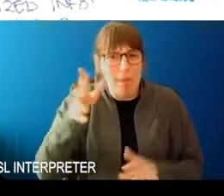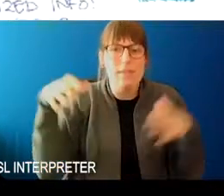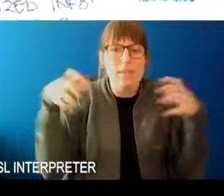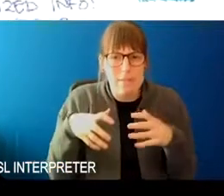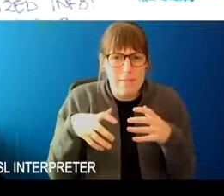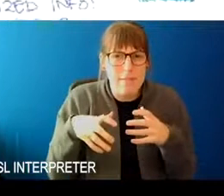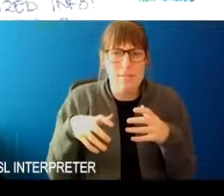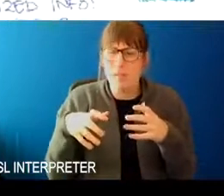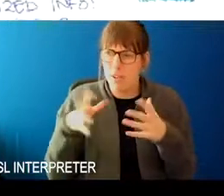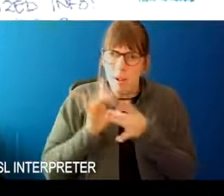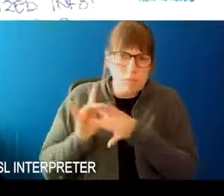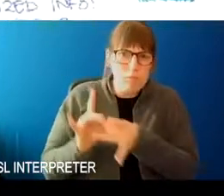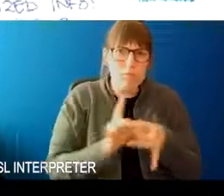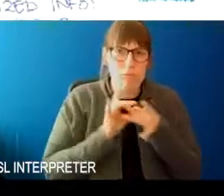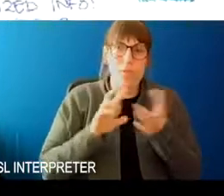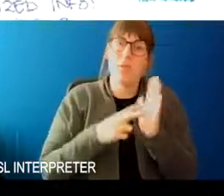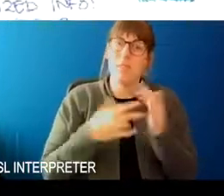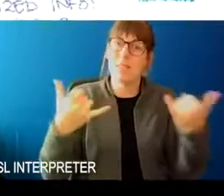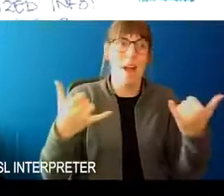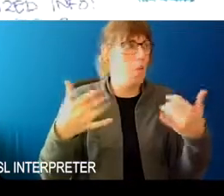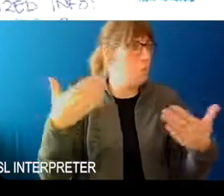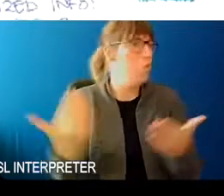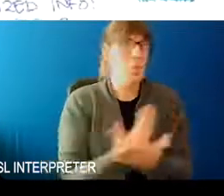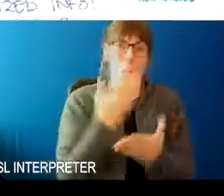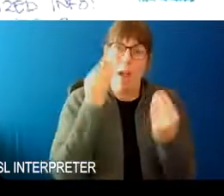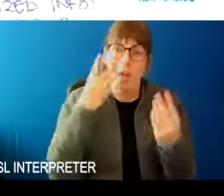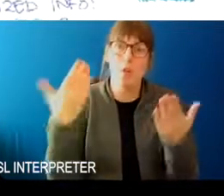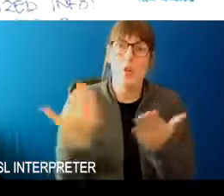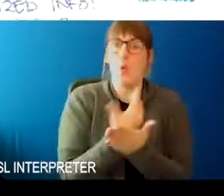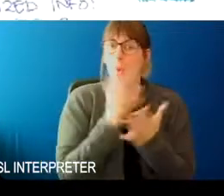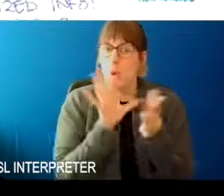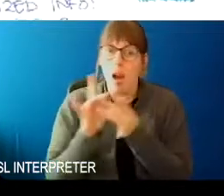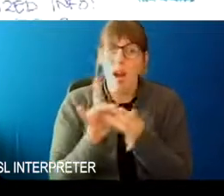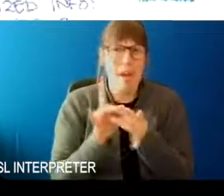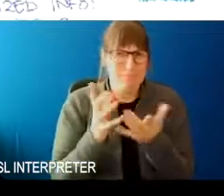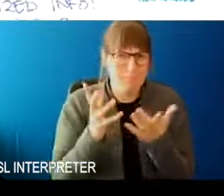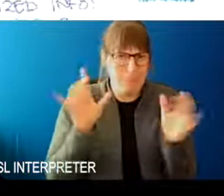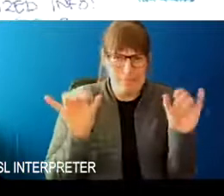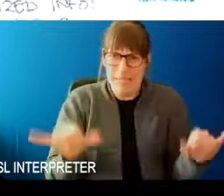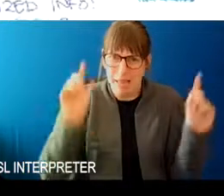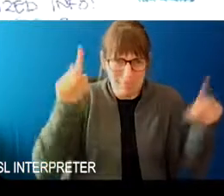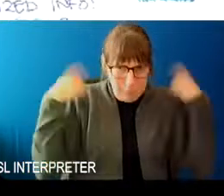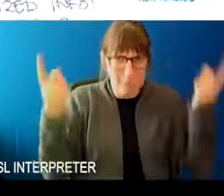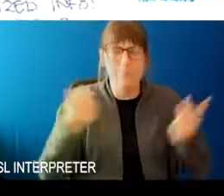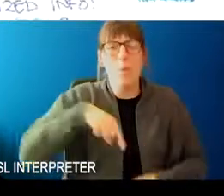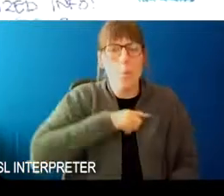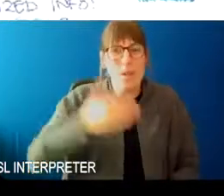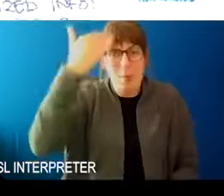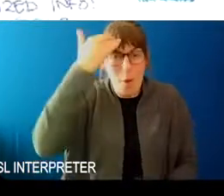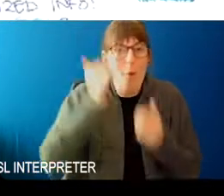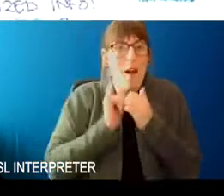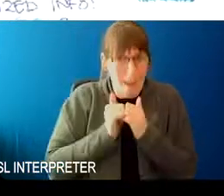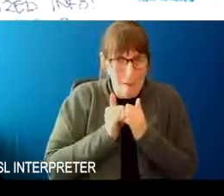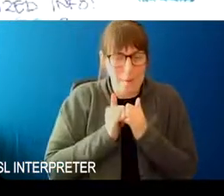ideas of what the grandmothers did when they came together, and how this is not stuff that is new to us. It's not that we don't know how